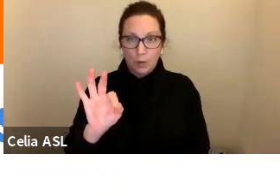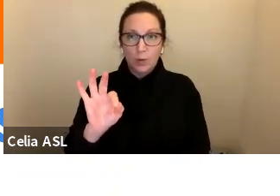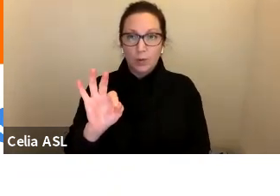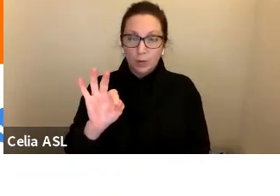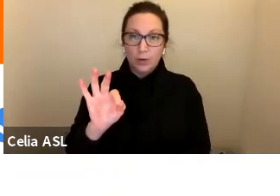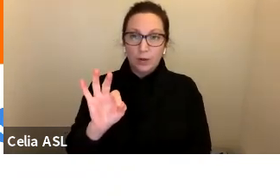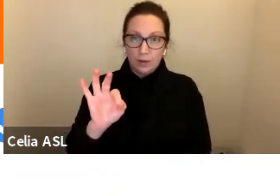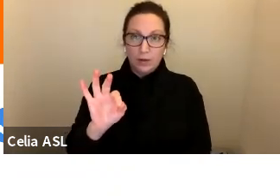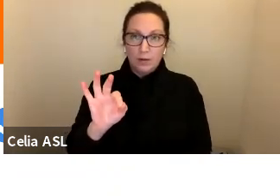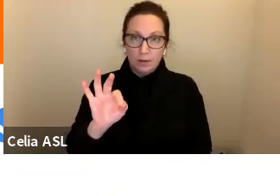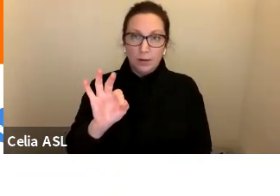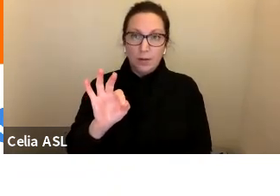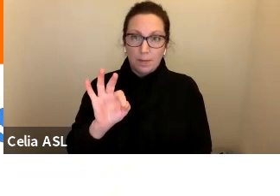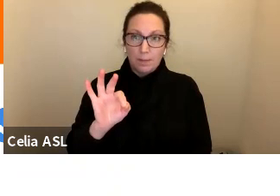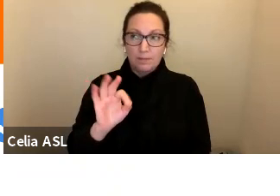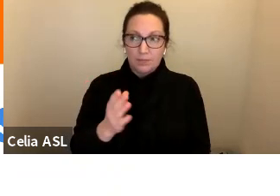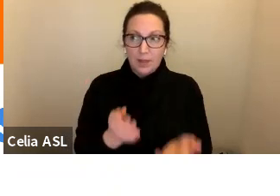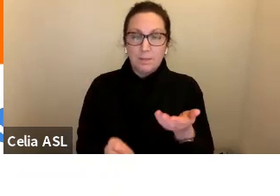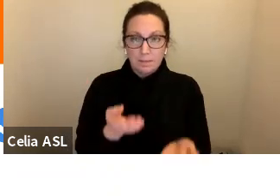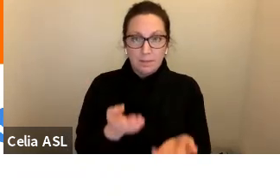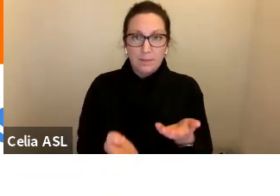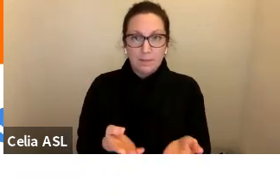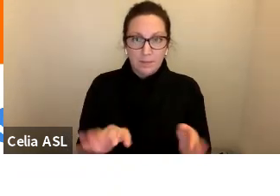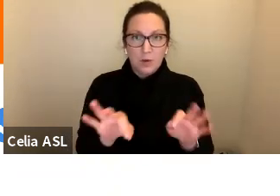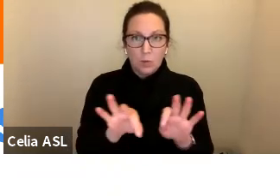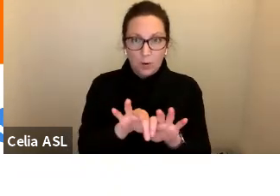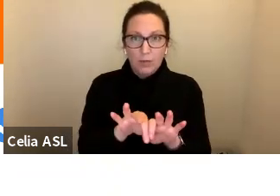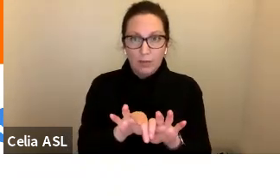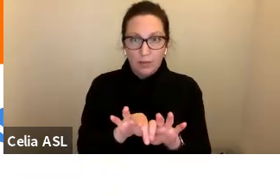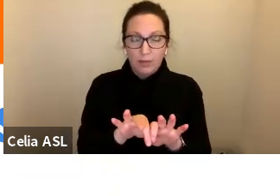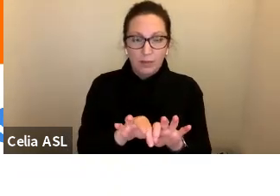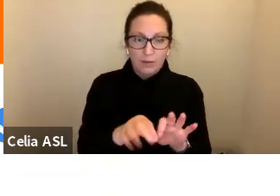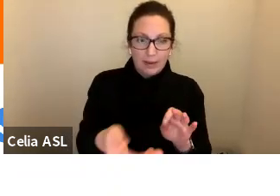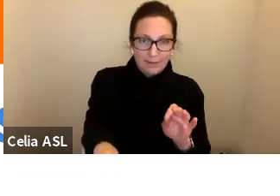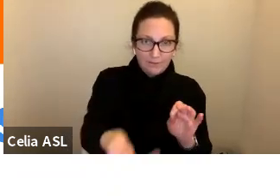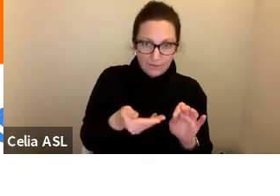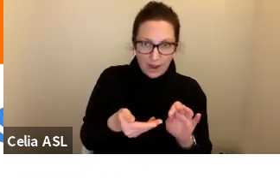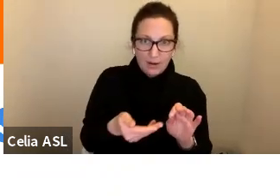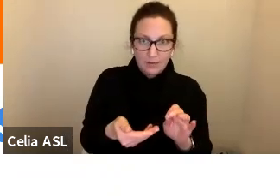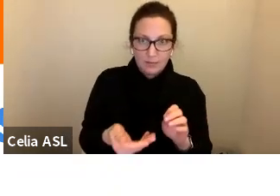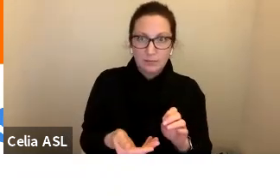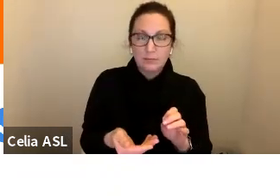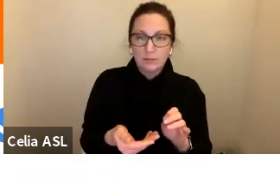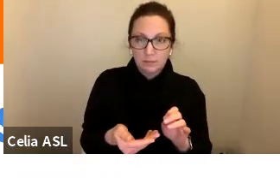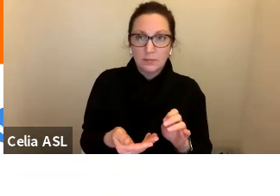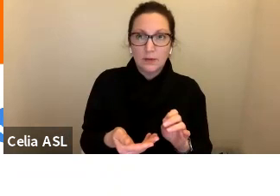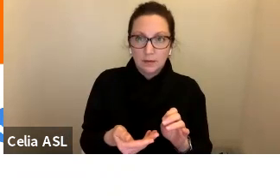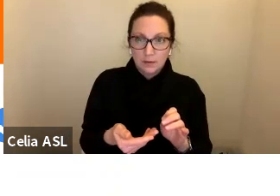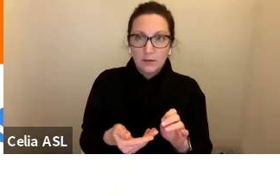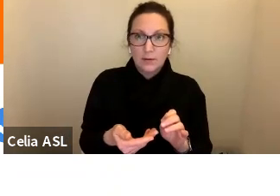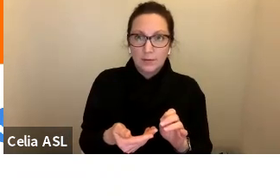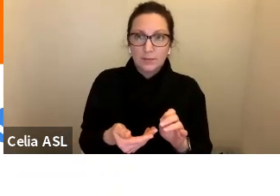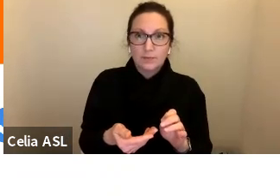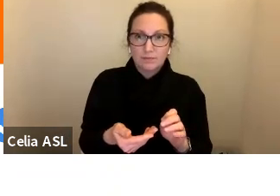where we might want to hear again on from